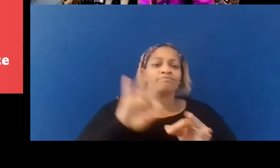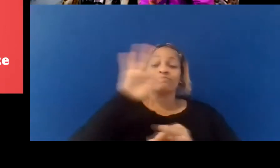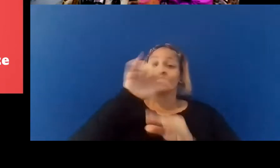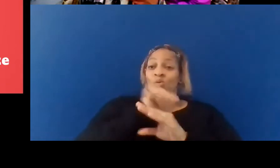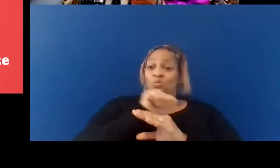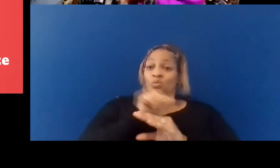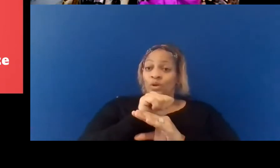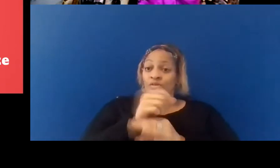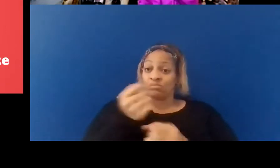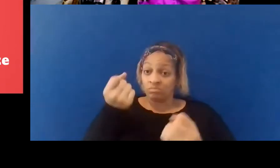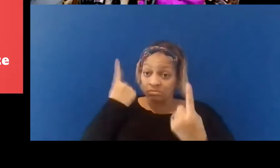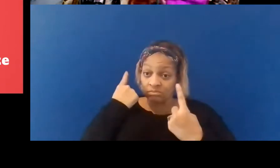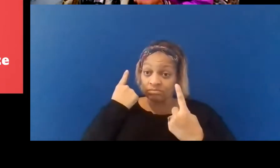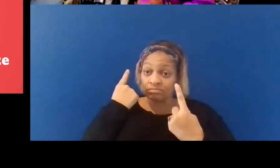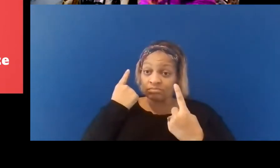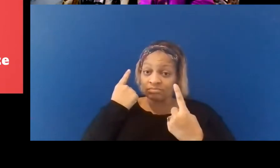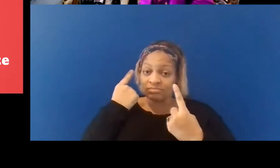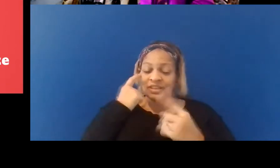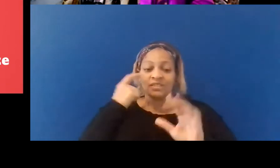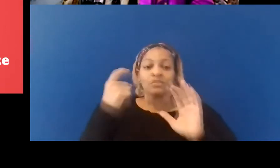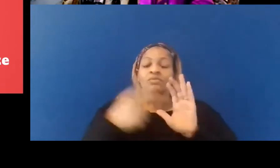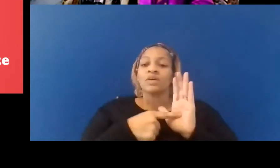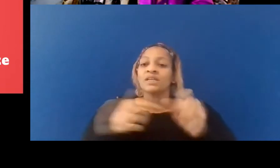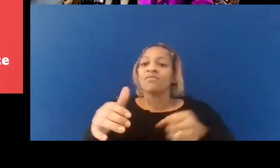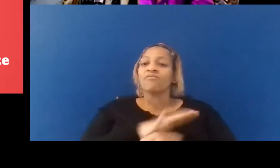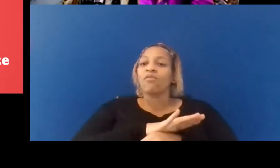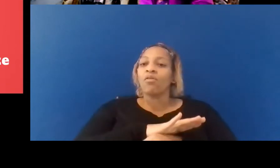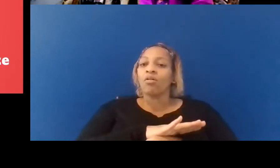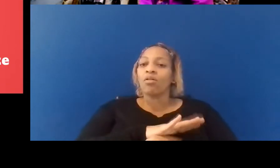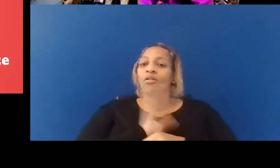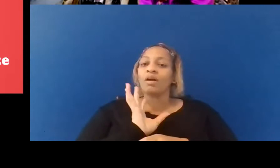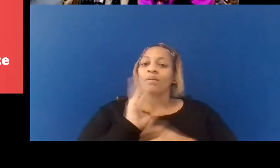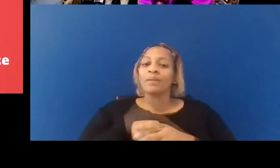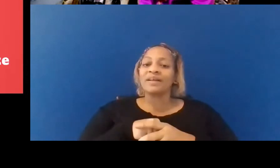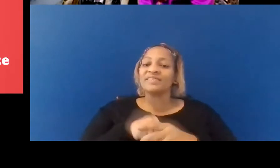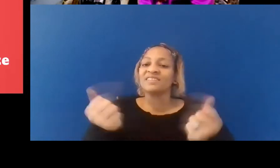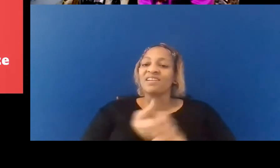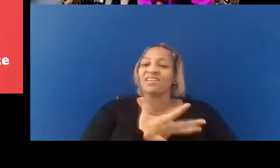is, and recognize the full implications of.